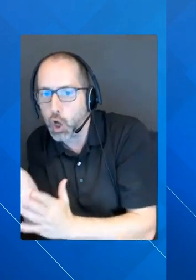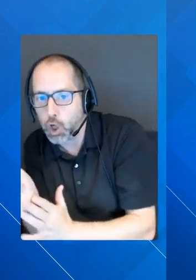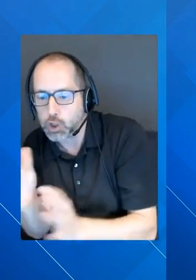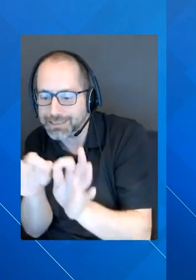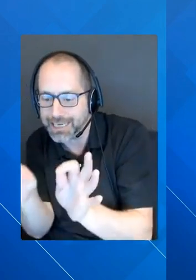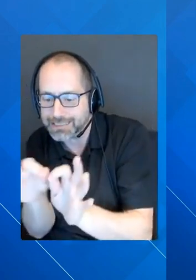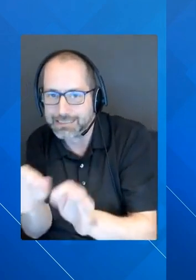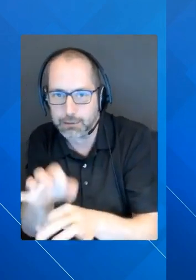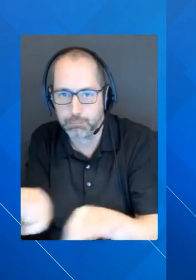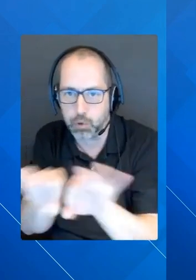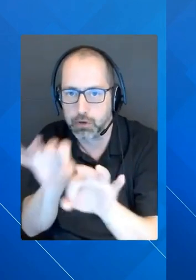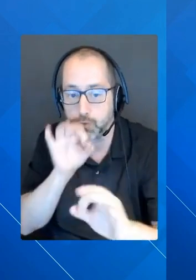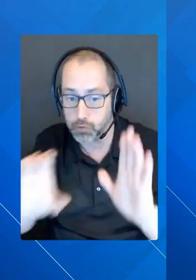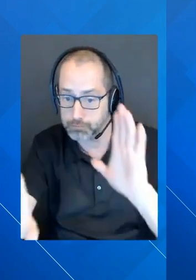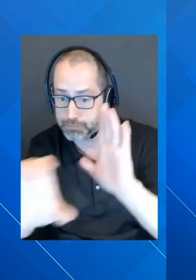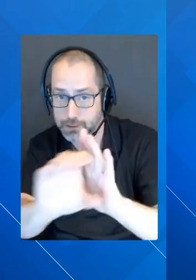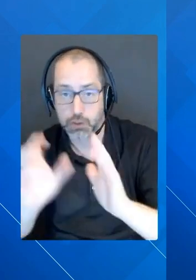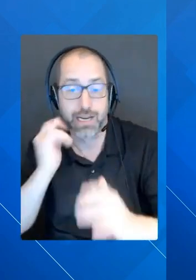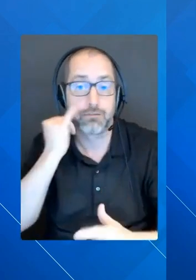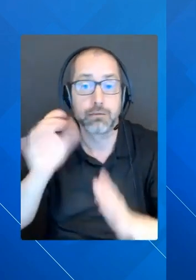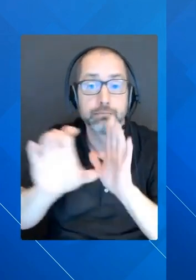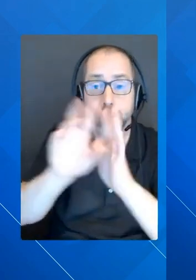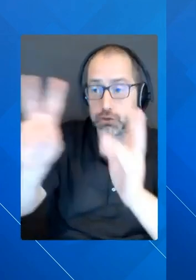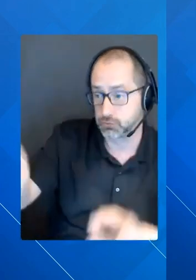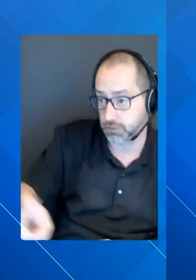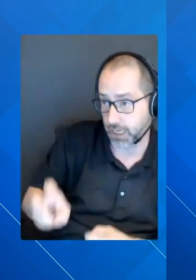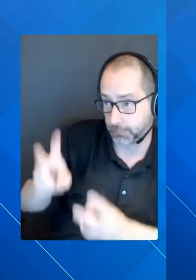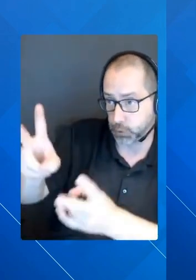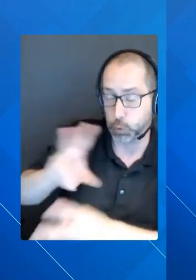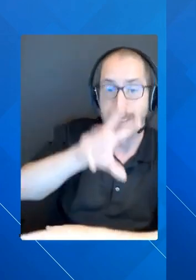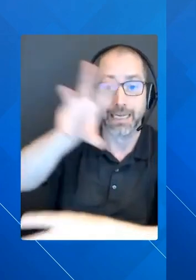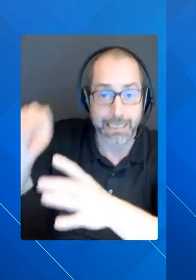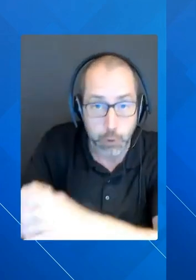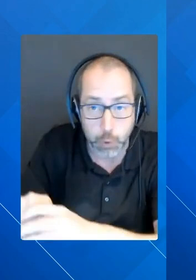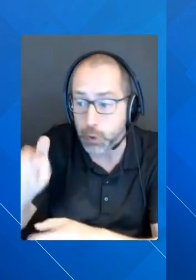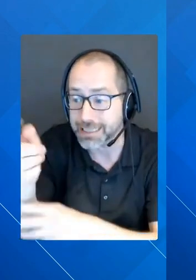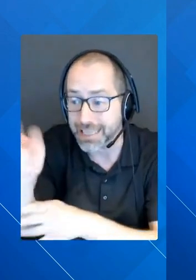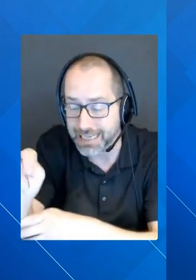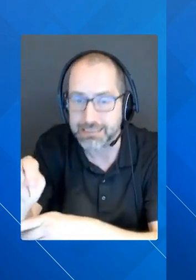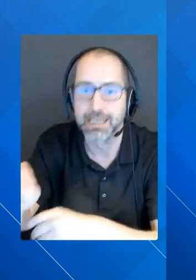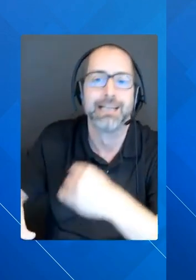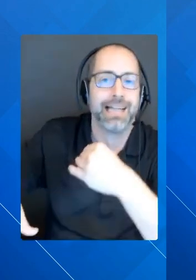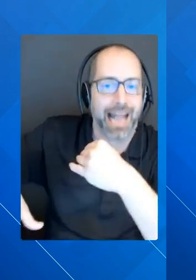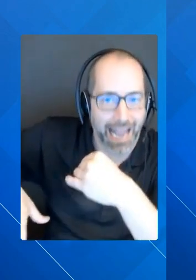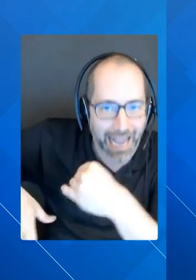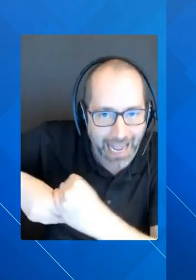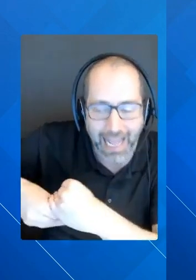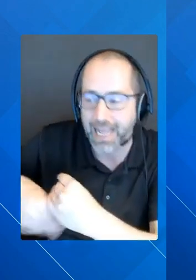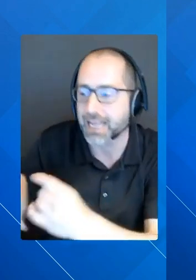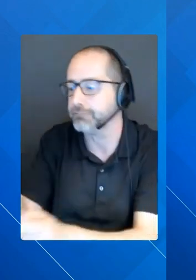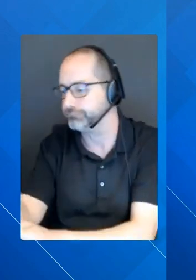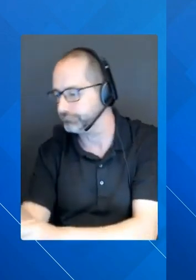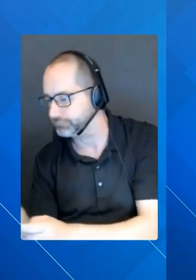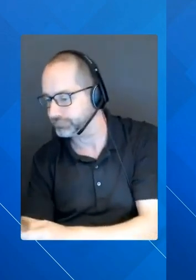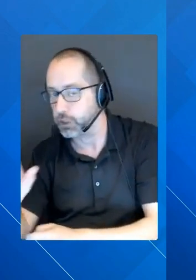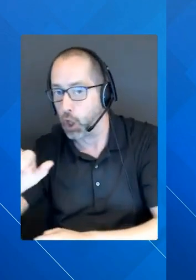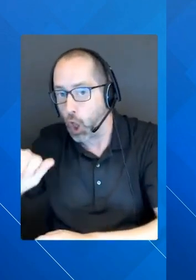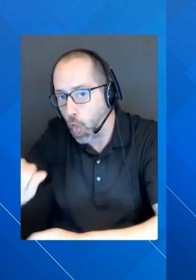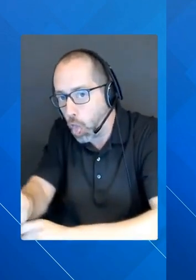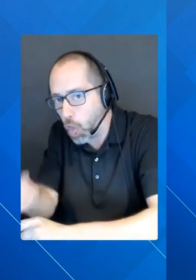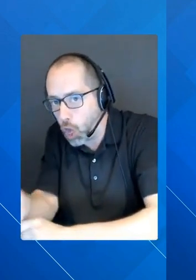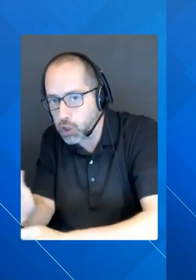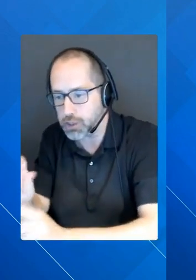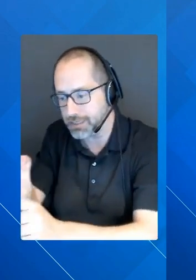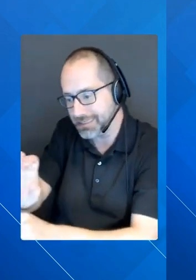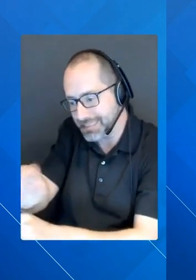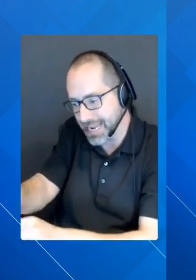earlier. Whenever you upload an image that includes text, be sure to add that text as alt text for the image so that the screen reader will know